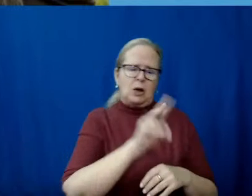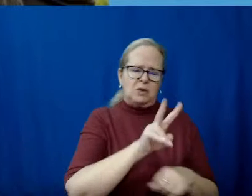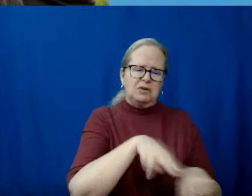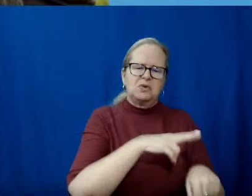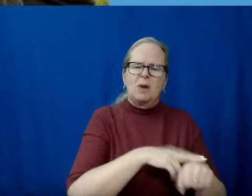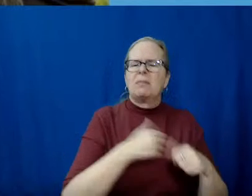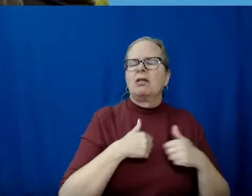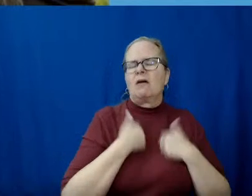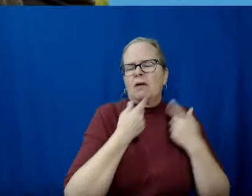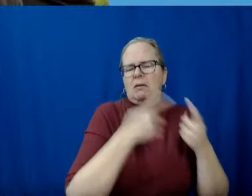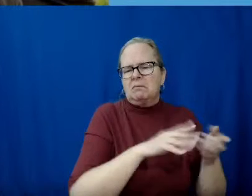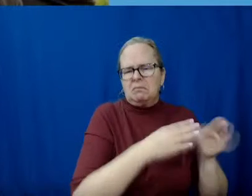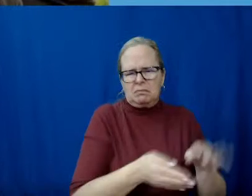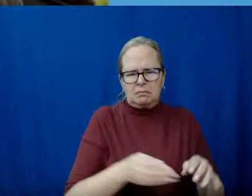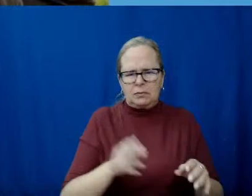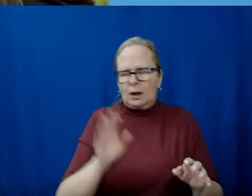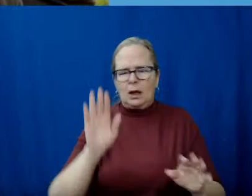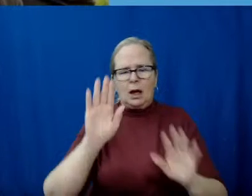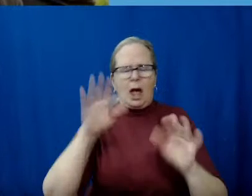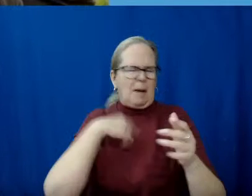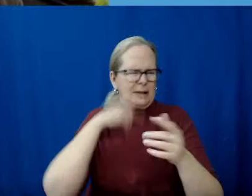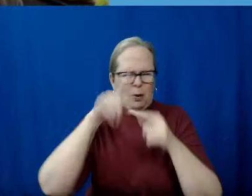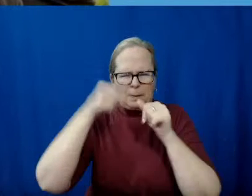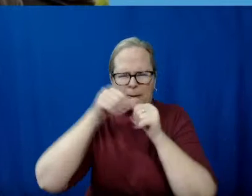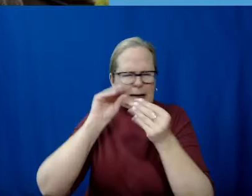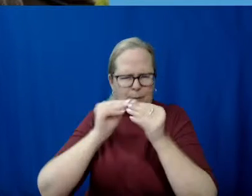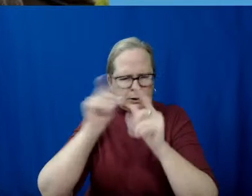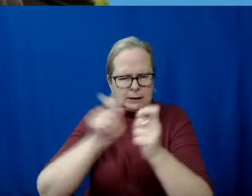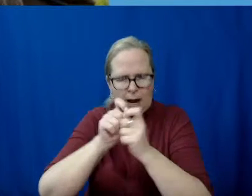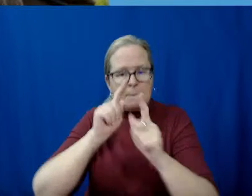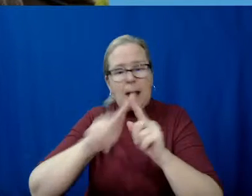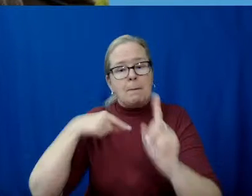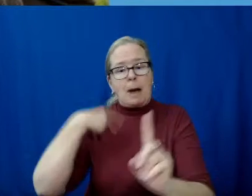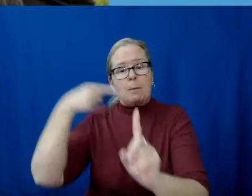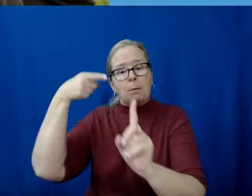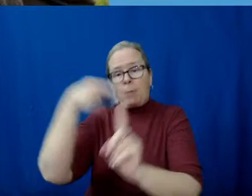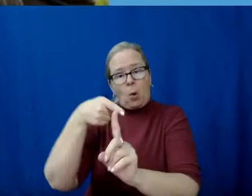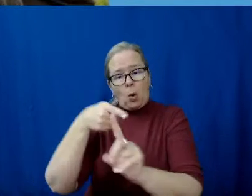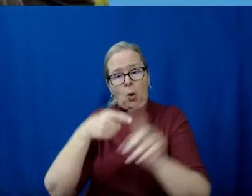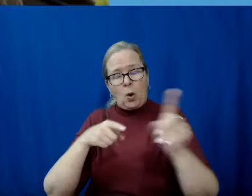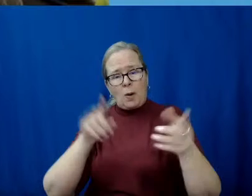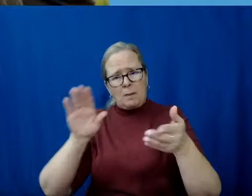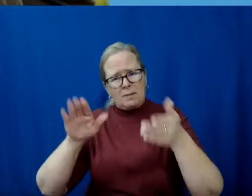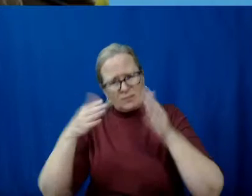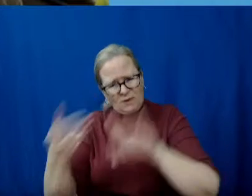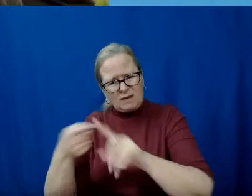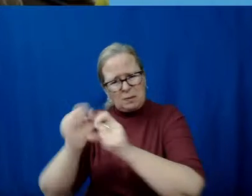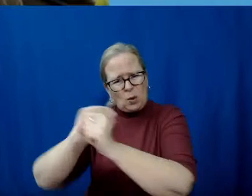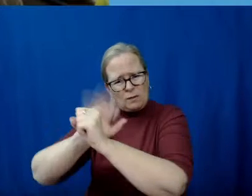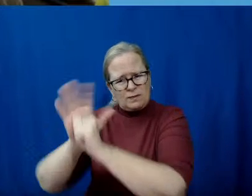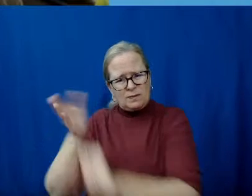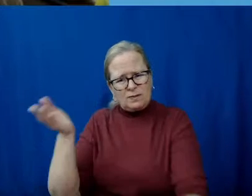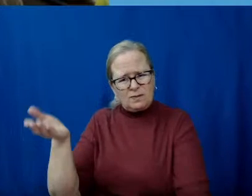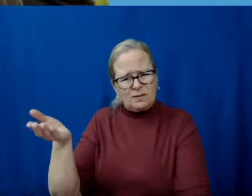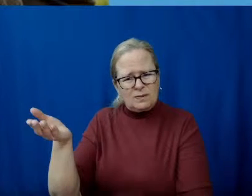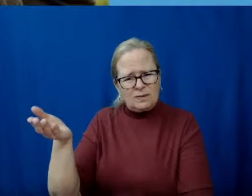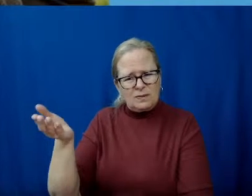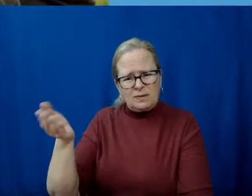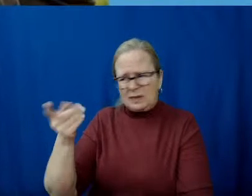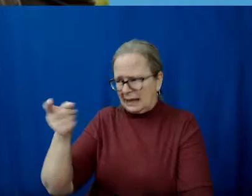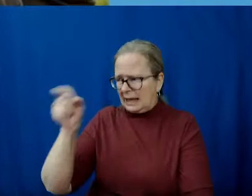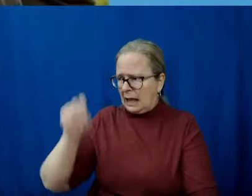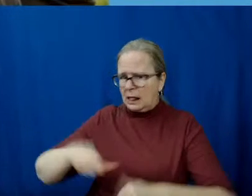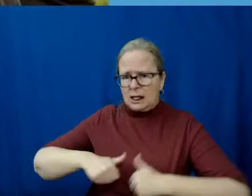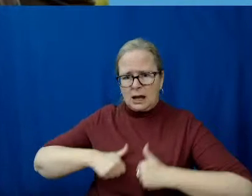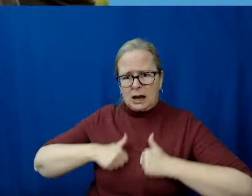who are dying from COVID are actually outliving the average life expectancy anyway. So they get the sense of he doesn't really care about it. So that he